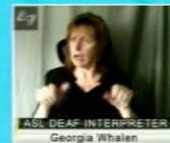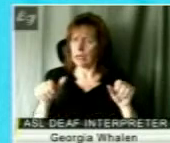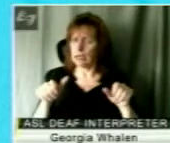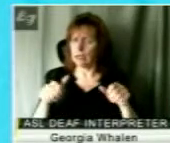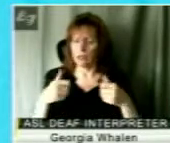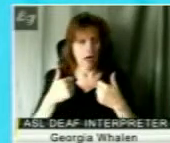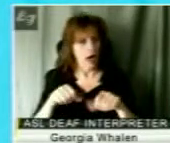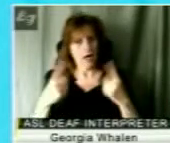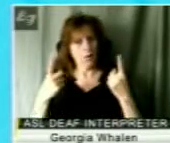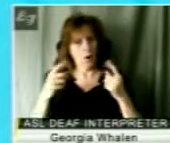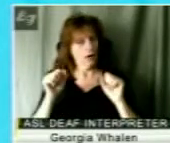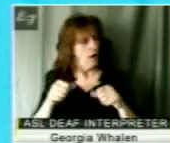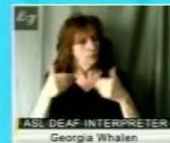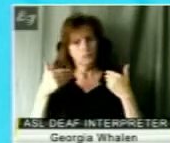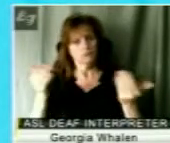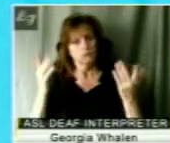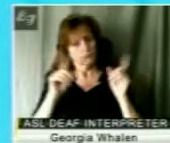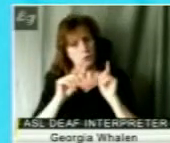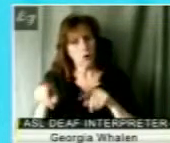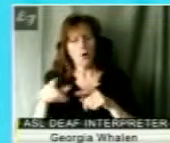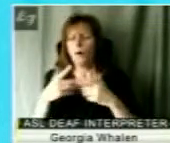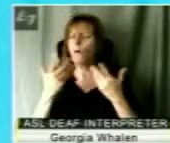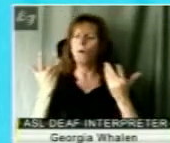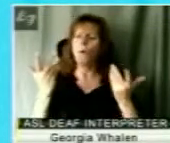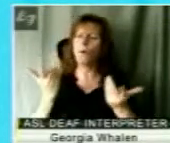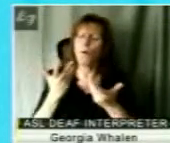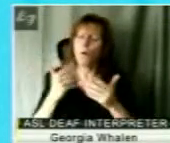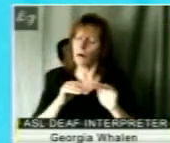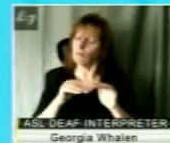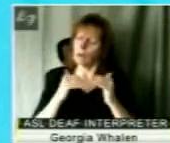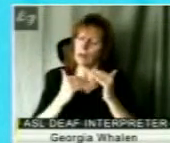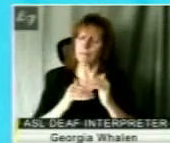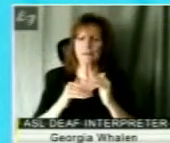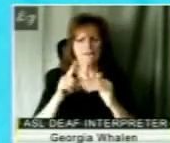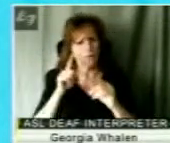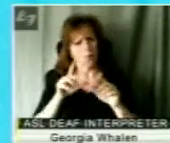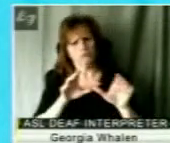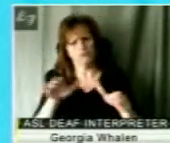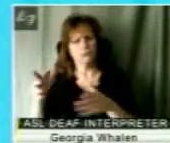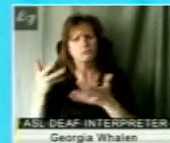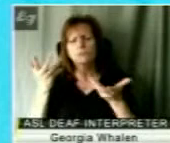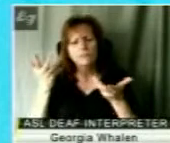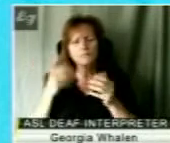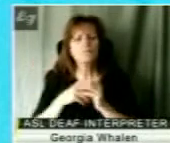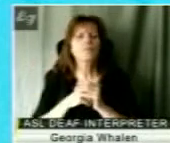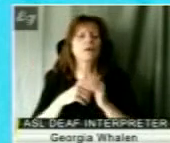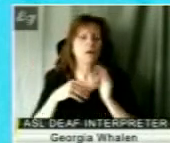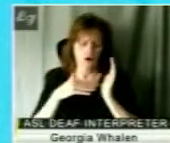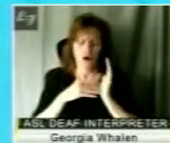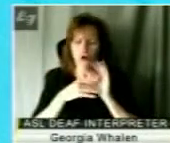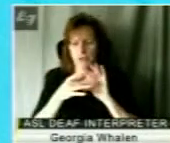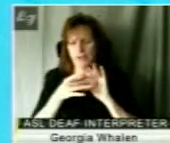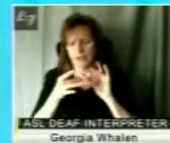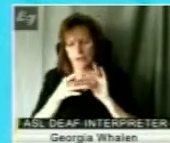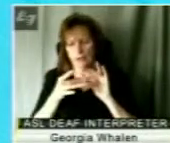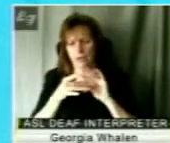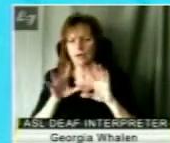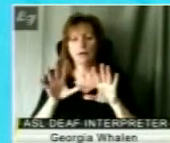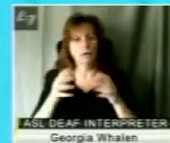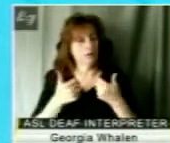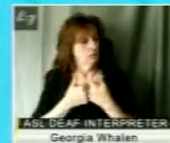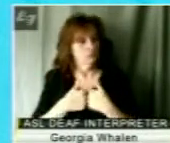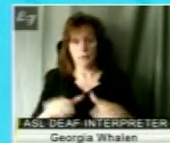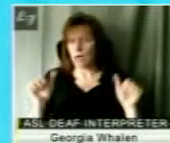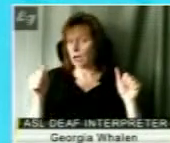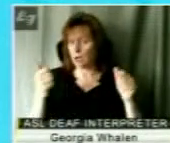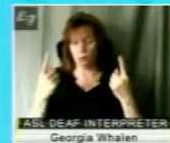or are there certain restrictions? So basically, at this point, around the testing guidance, you know, there's anybody can get tested. If they